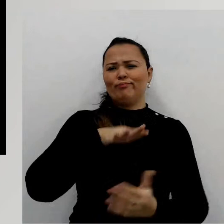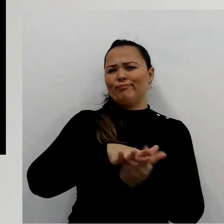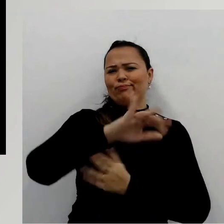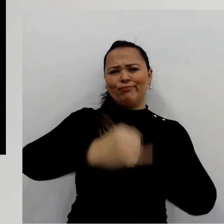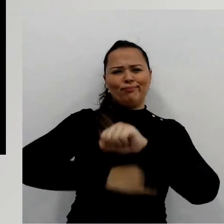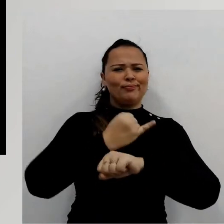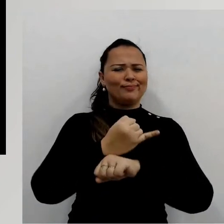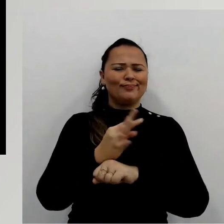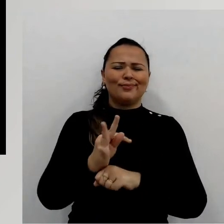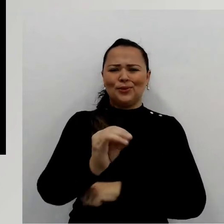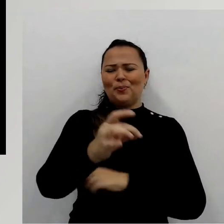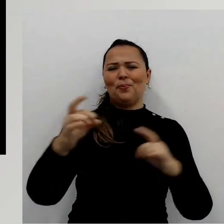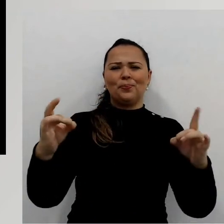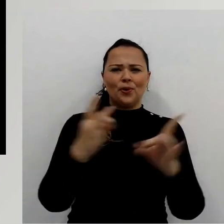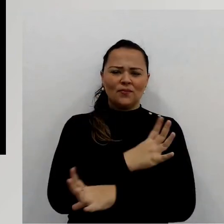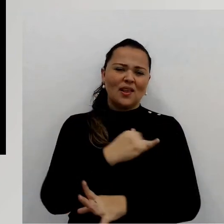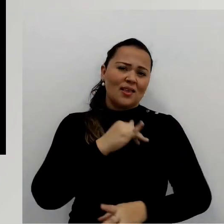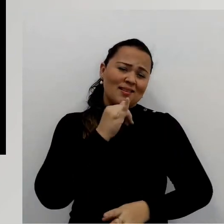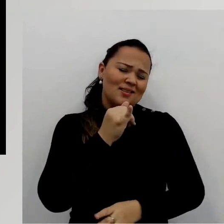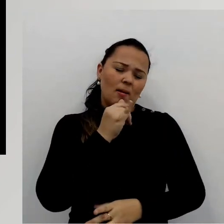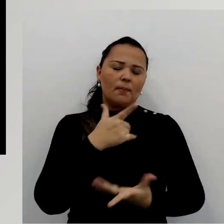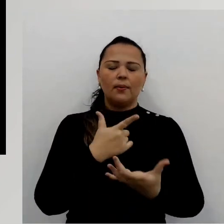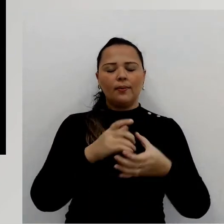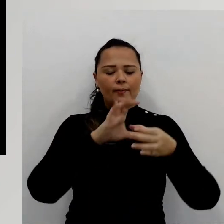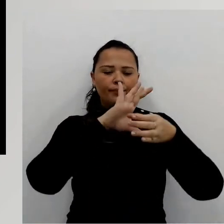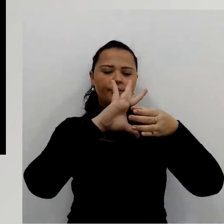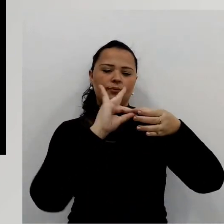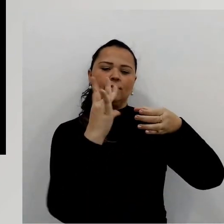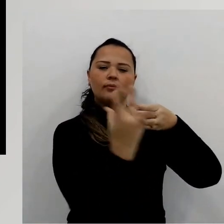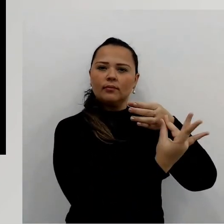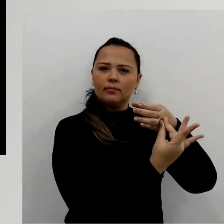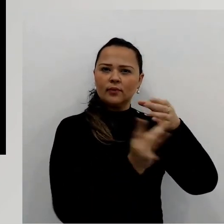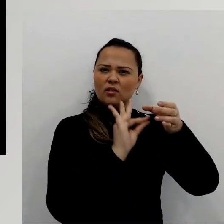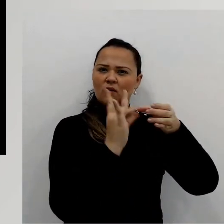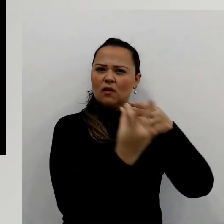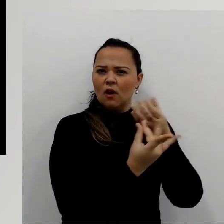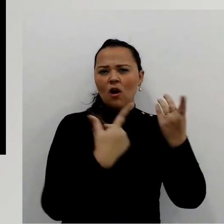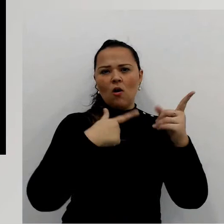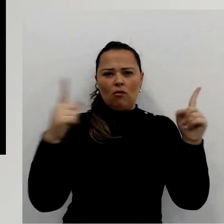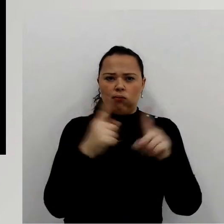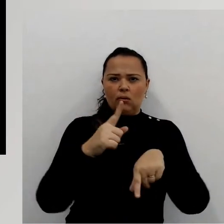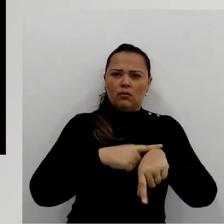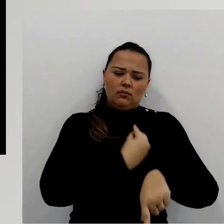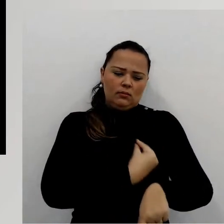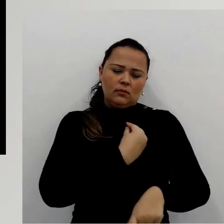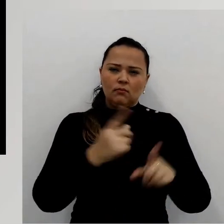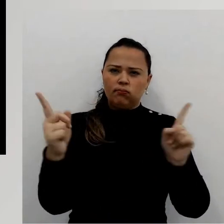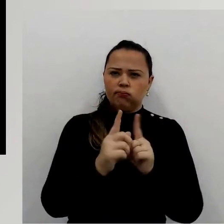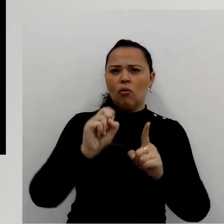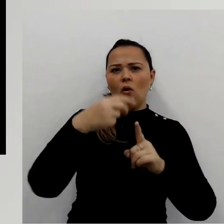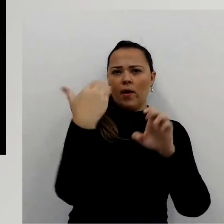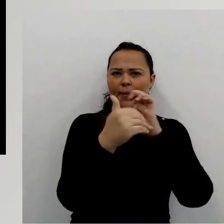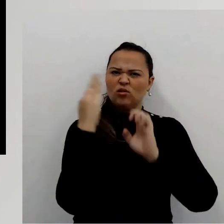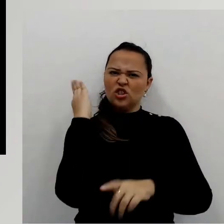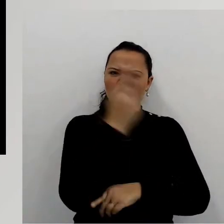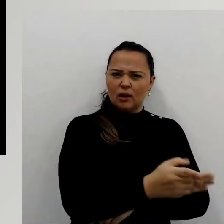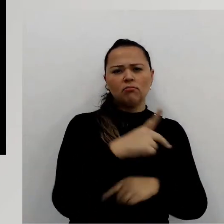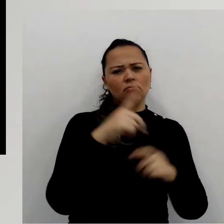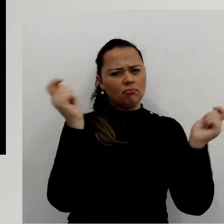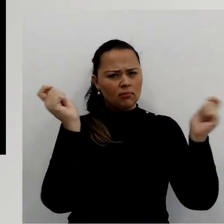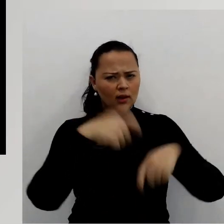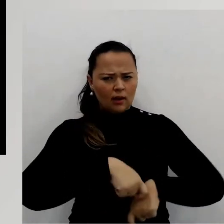digital devices. Variable data direct mail, personalized mail, if you will. Digital embellishment, 3D